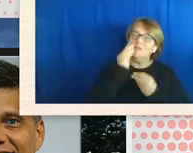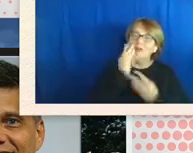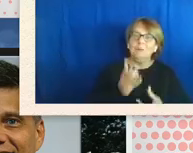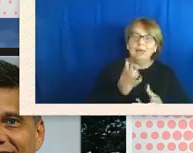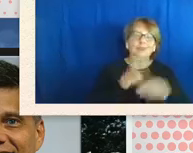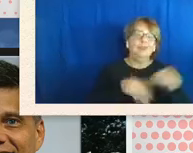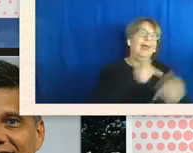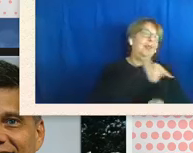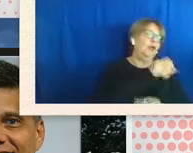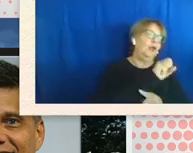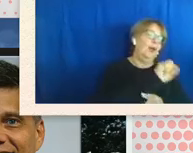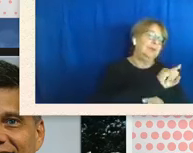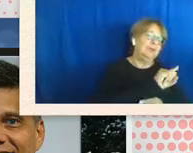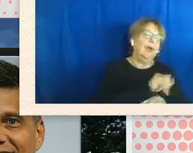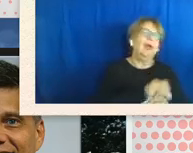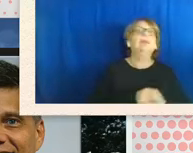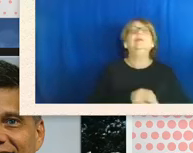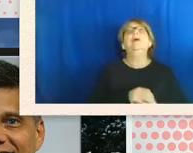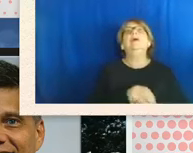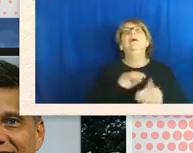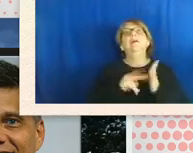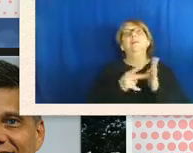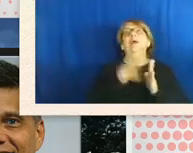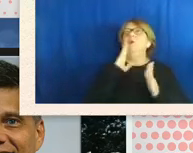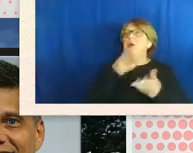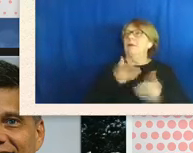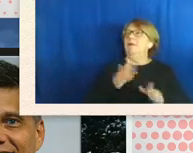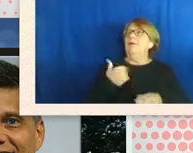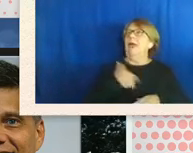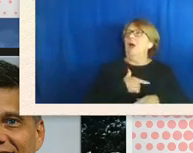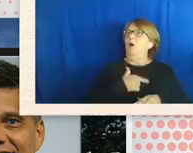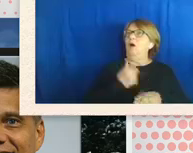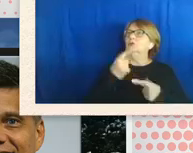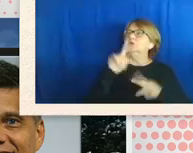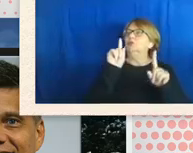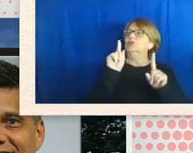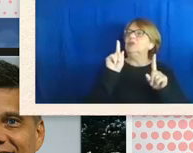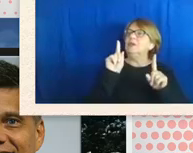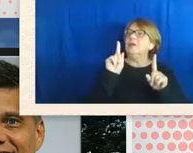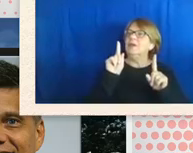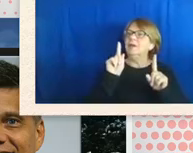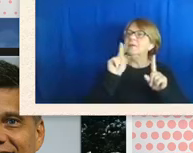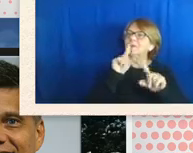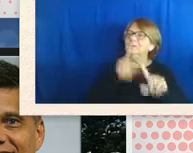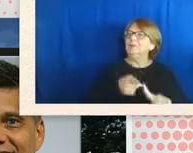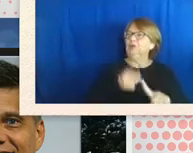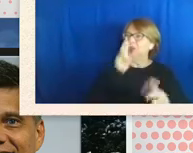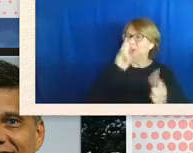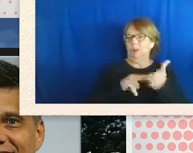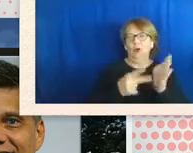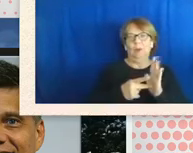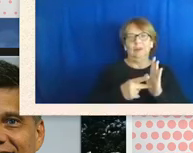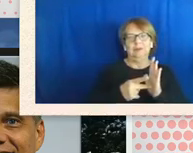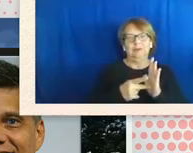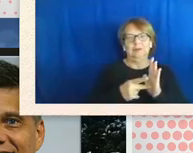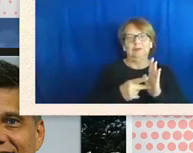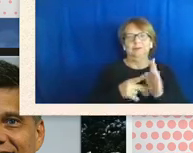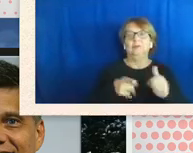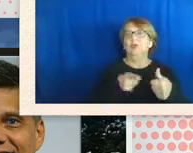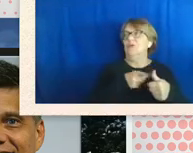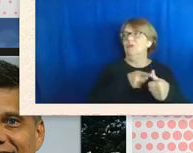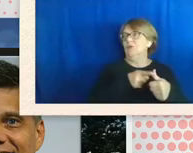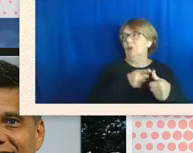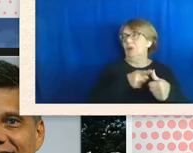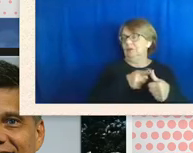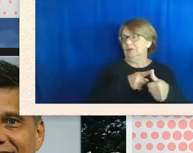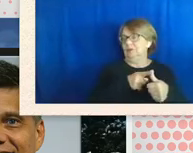it will allow us to achieve certain purposes. First off, we really will